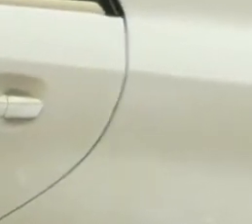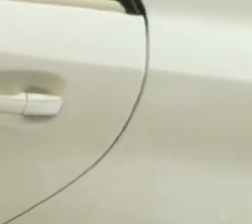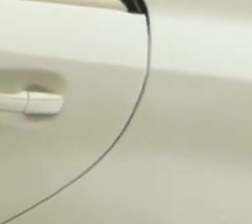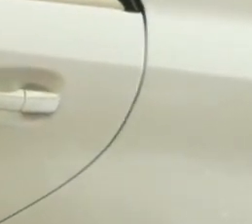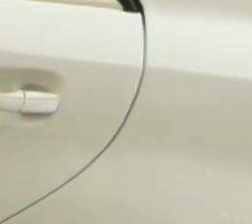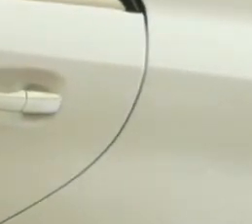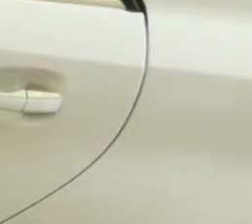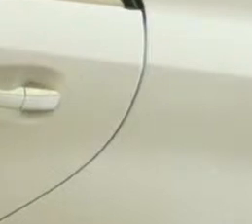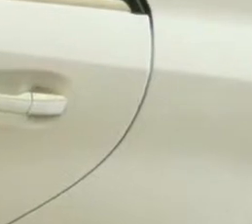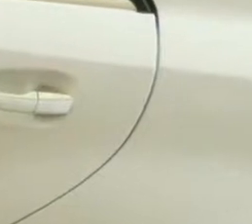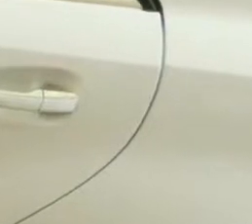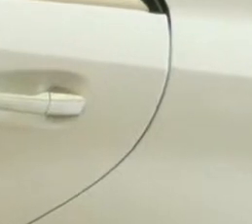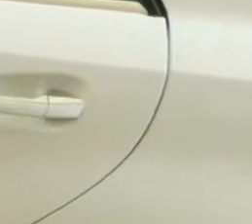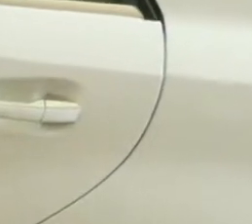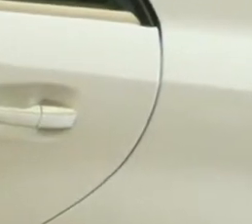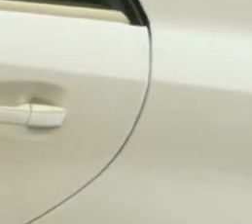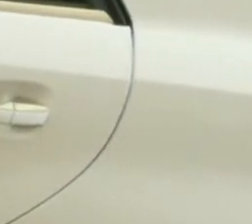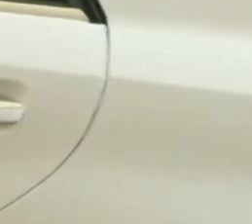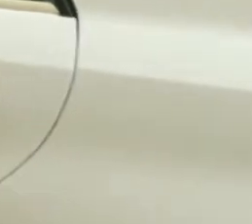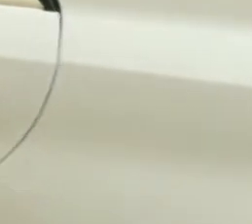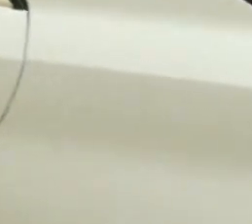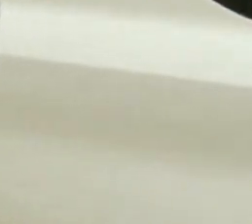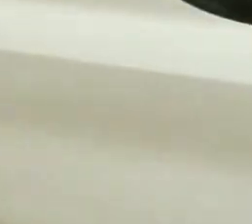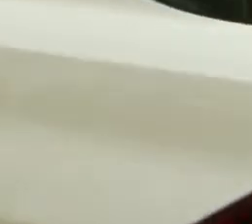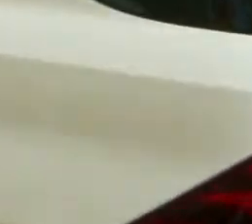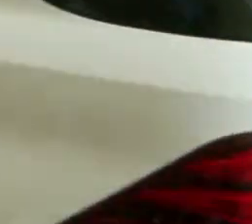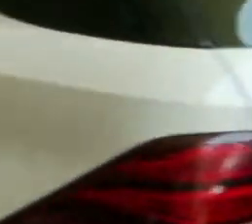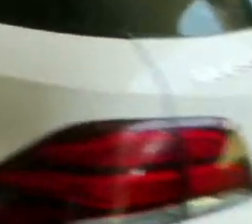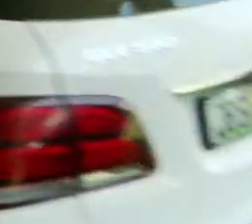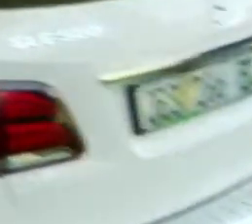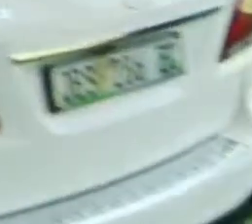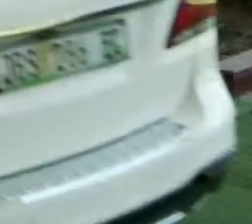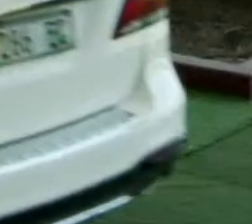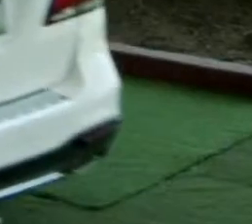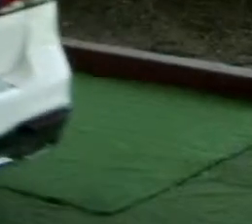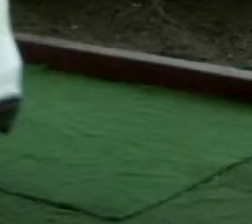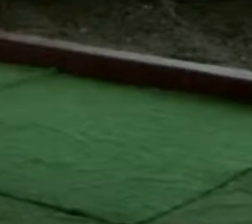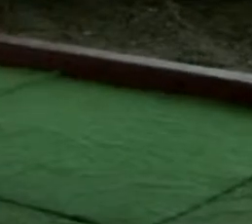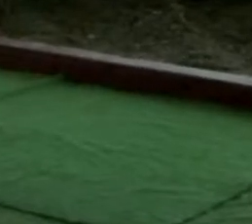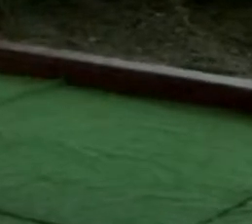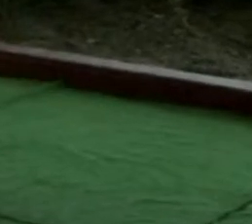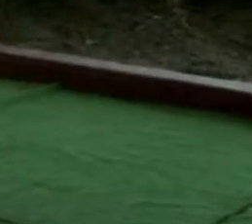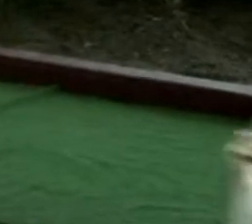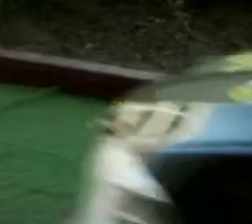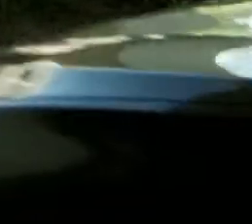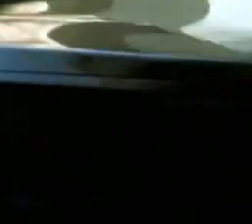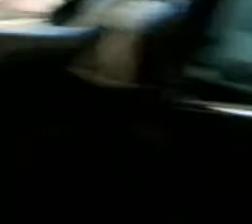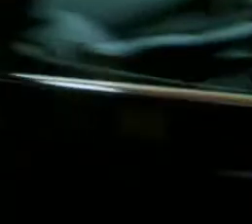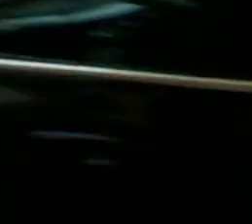izinto zithe zaqosheliswa ngendlela eyiyo and everything is done,